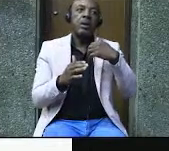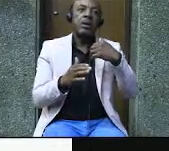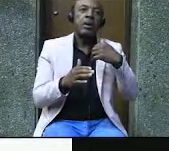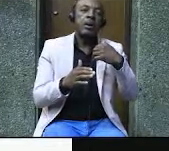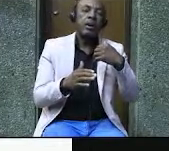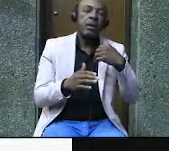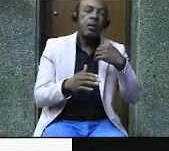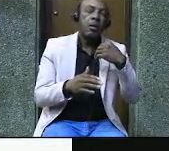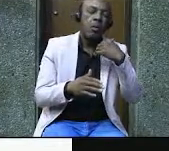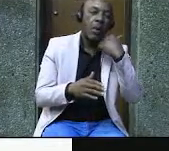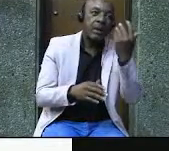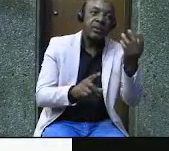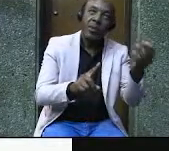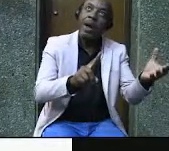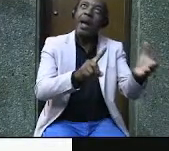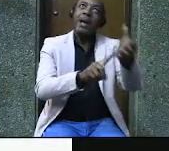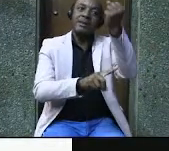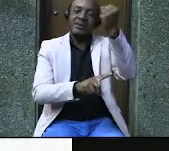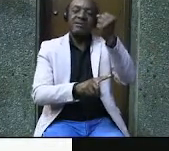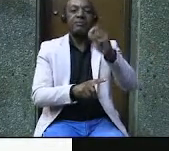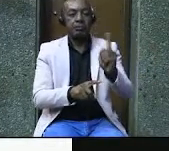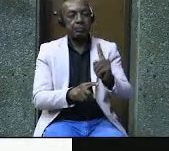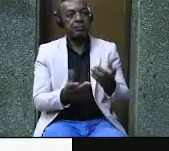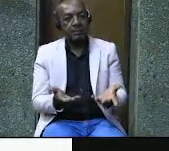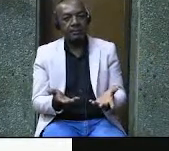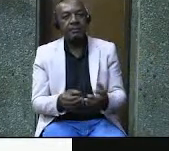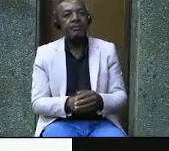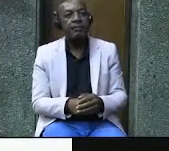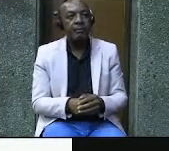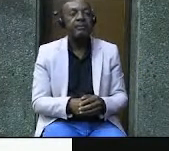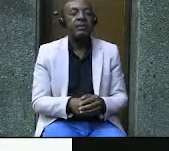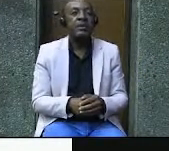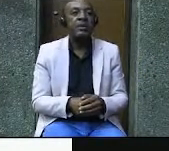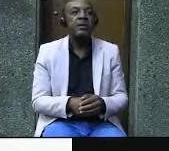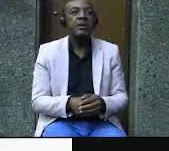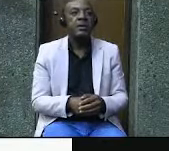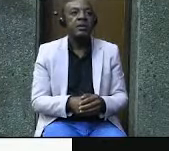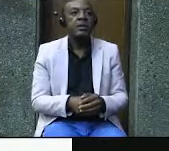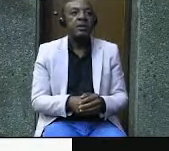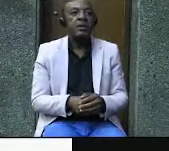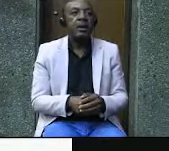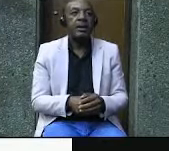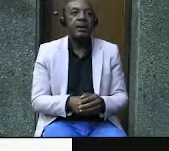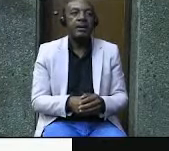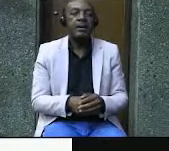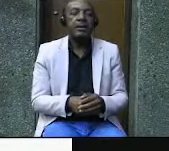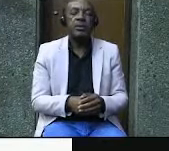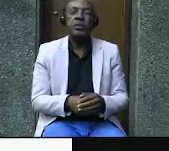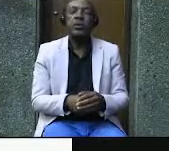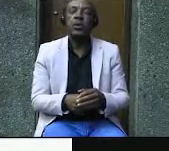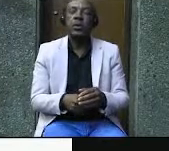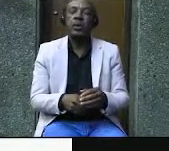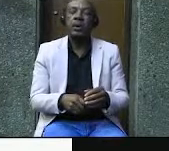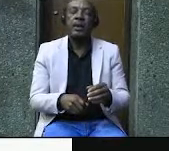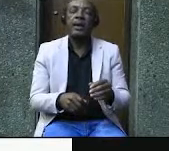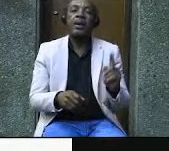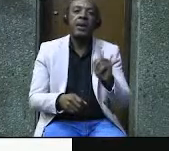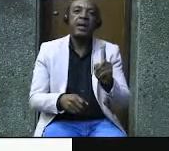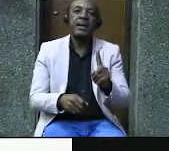And one of those issues would be land reform, would be water